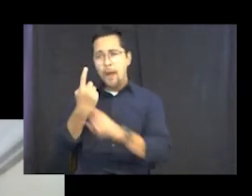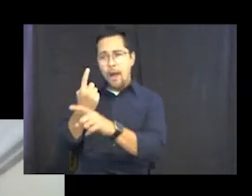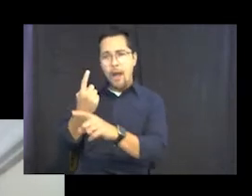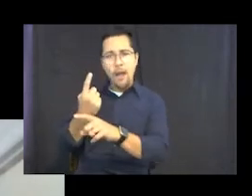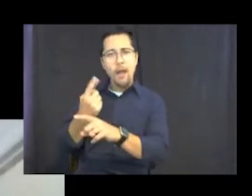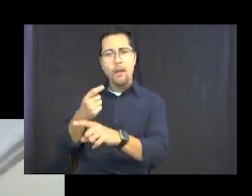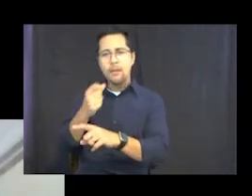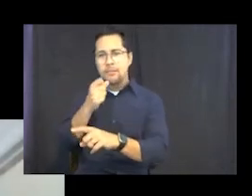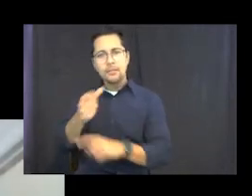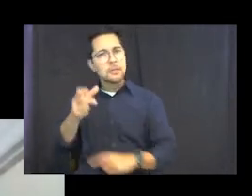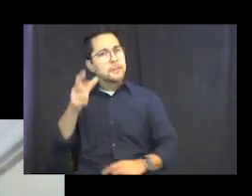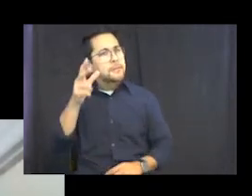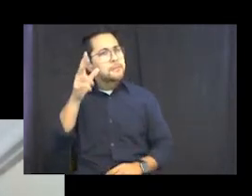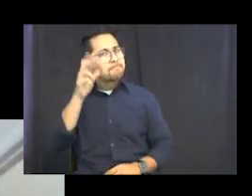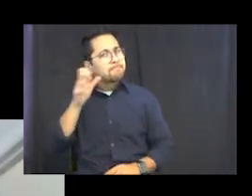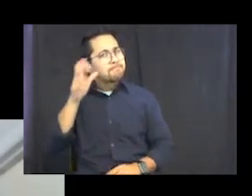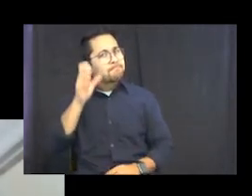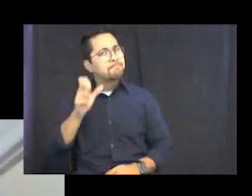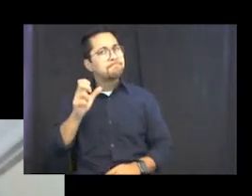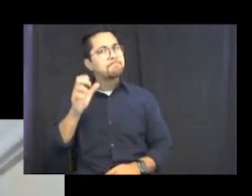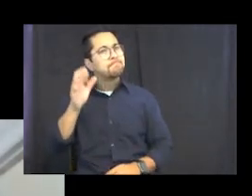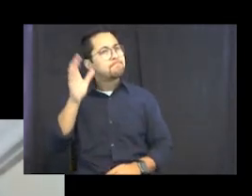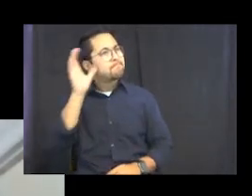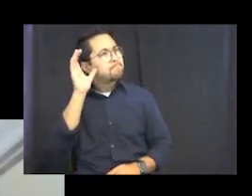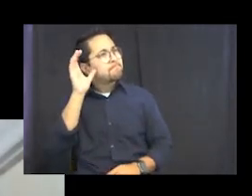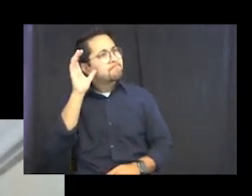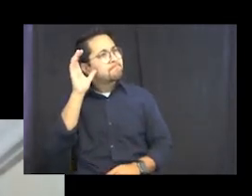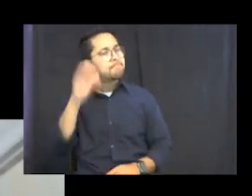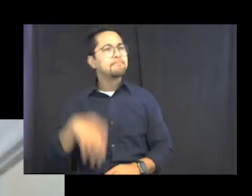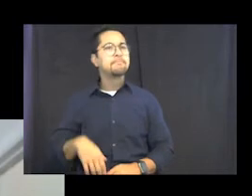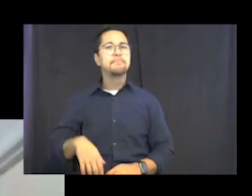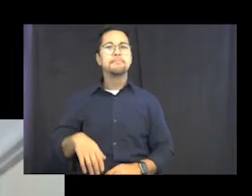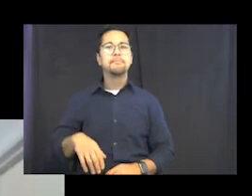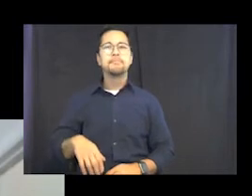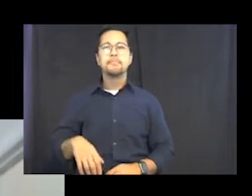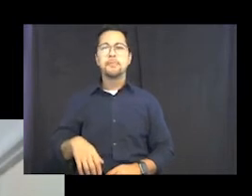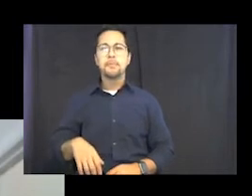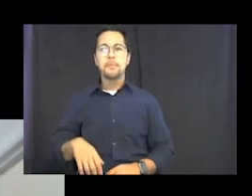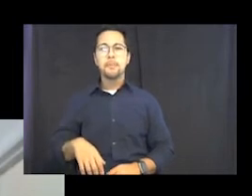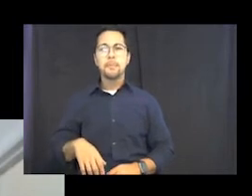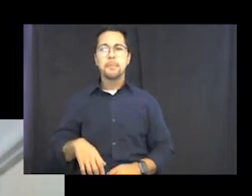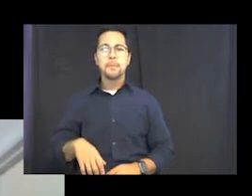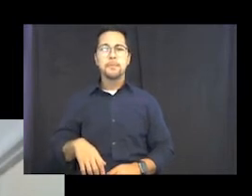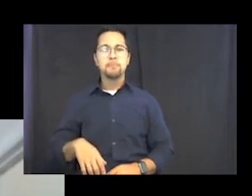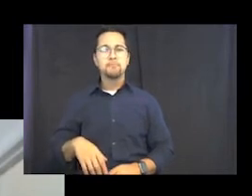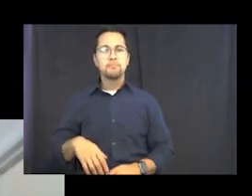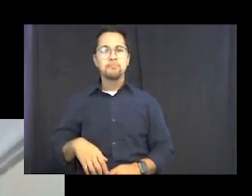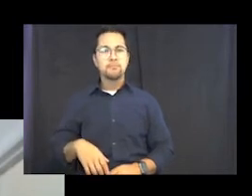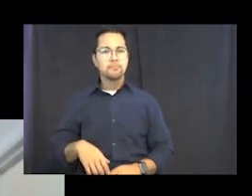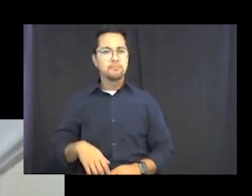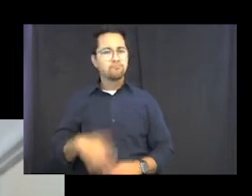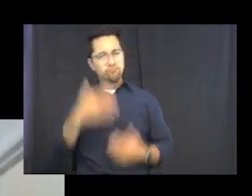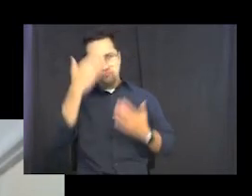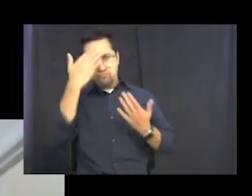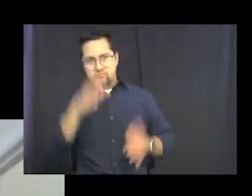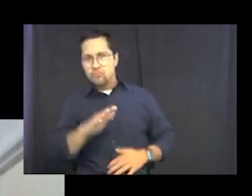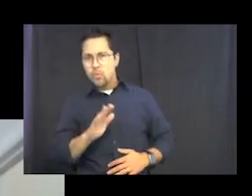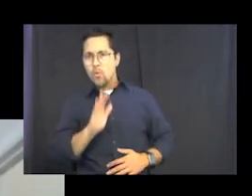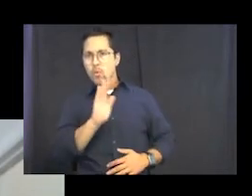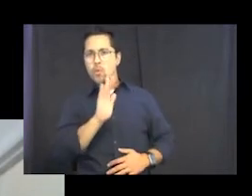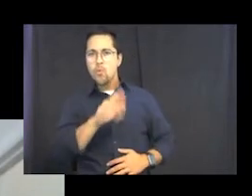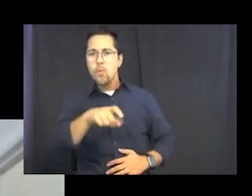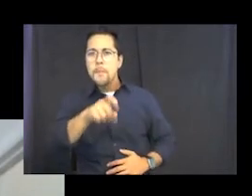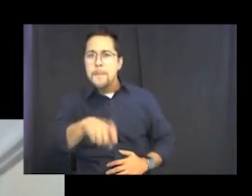not listening to you and um, doesn't know what you want